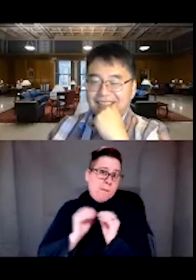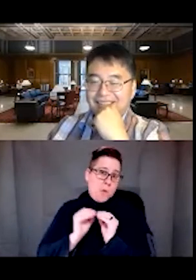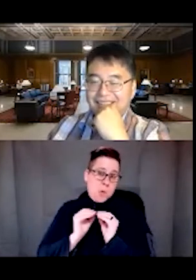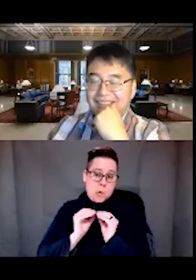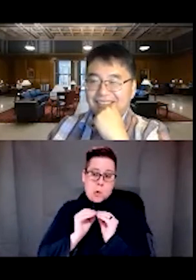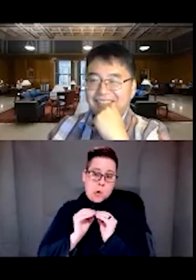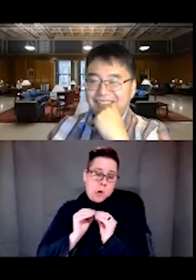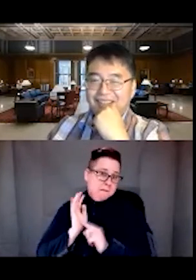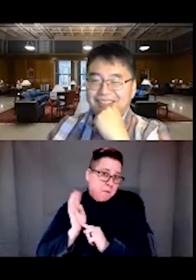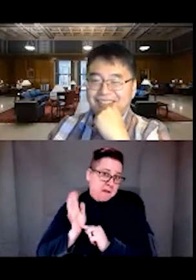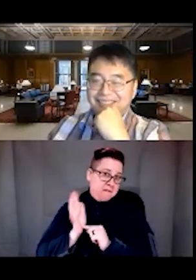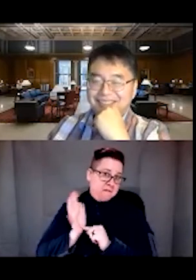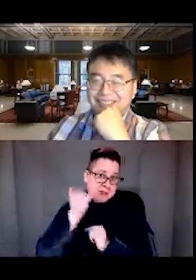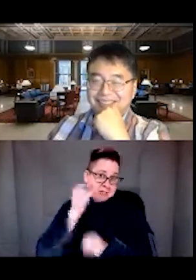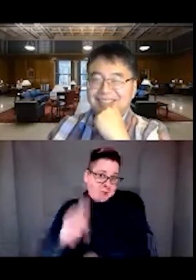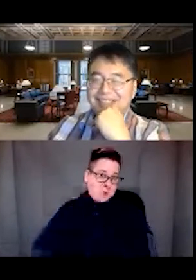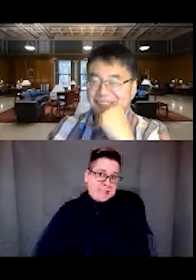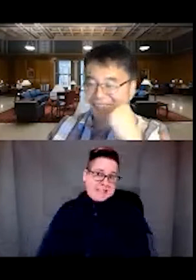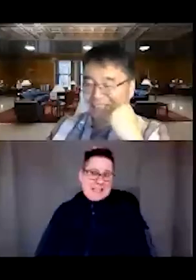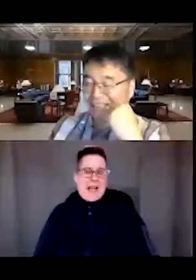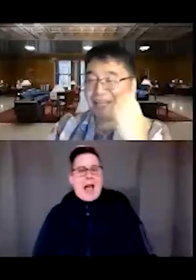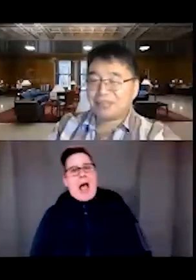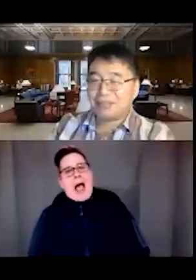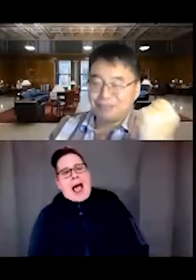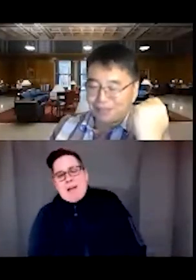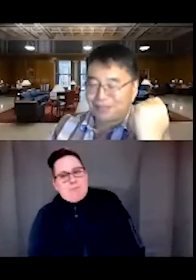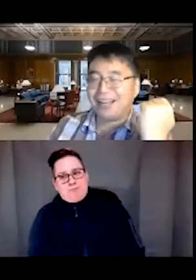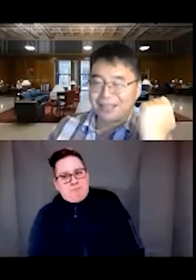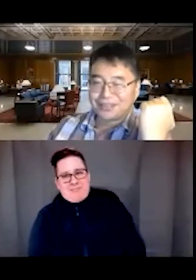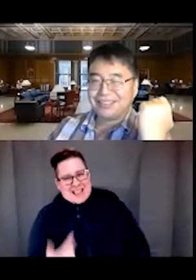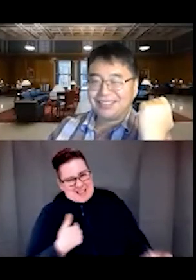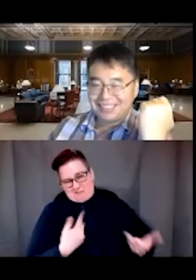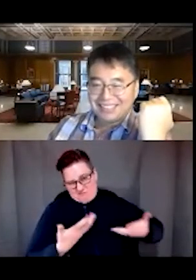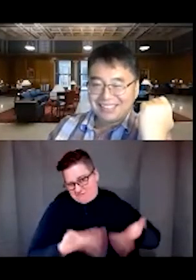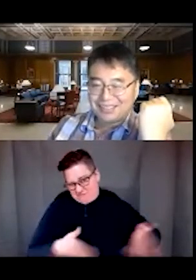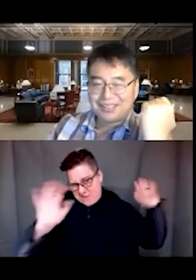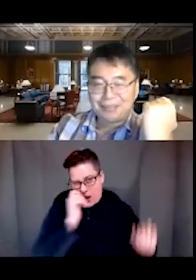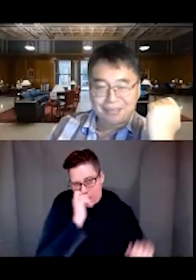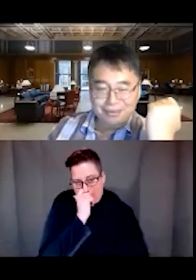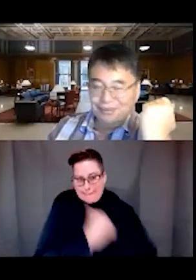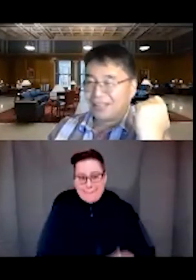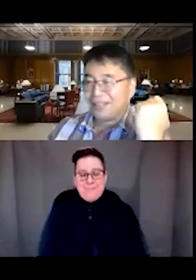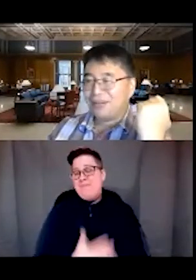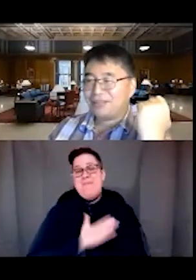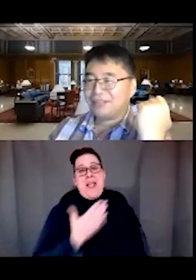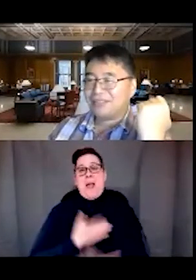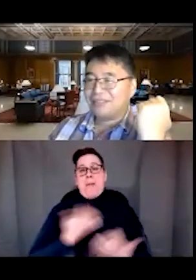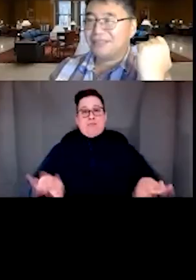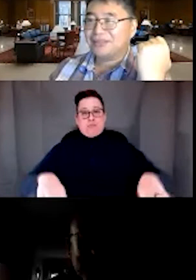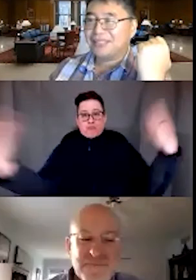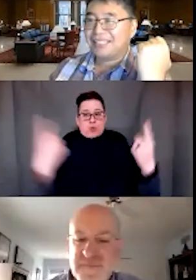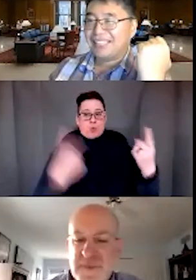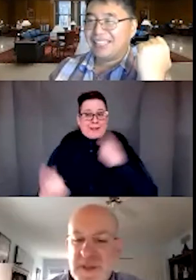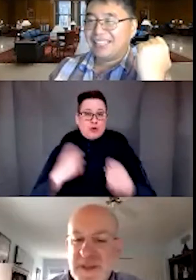know, 4 or 5 minutes if you need it. All right. Well, I'm pretty much done, actually. So I'm happy to take any questions, Steve.